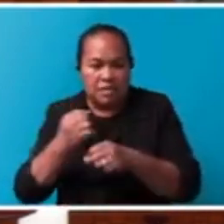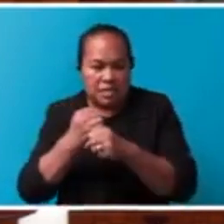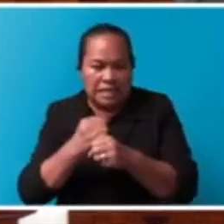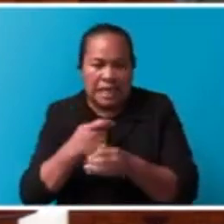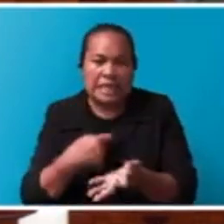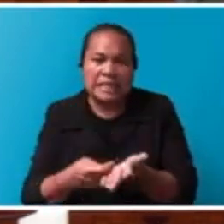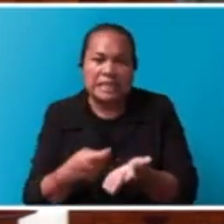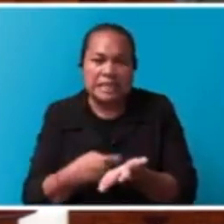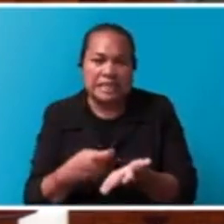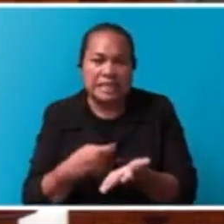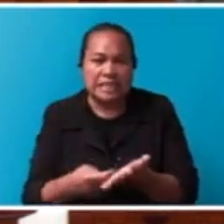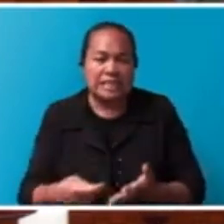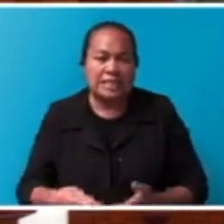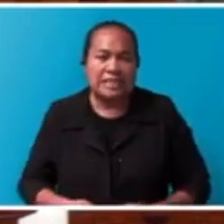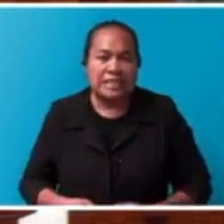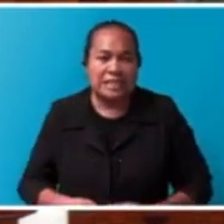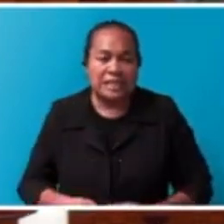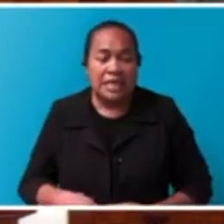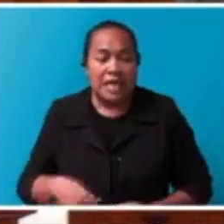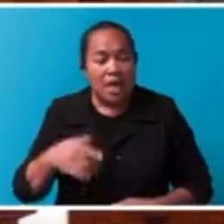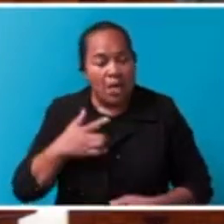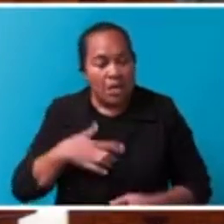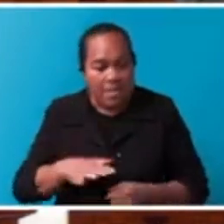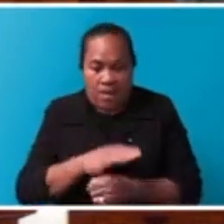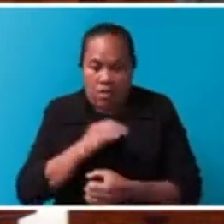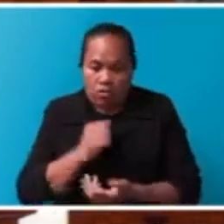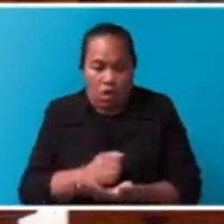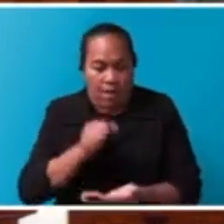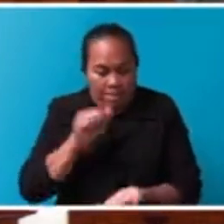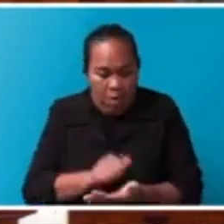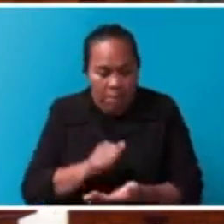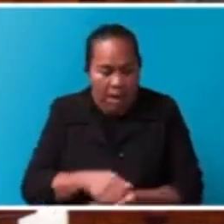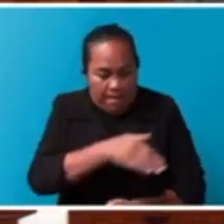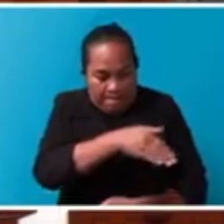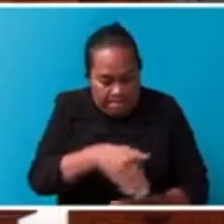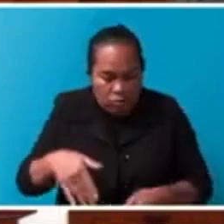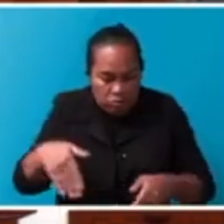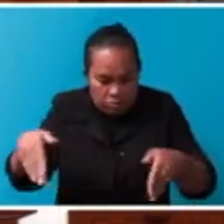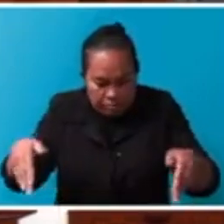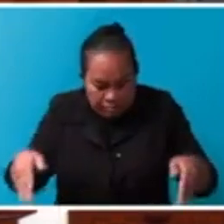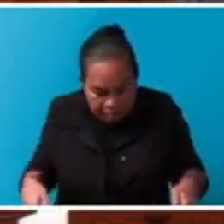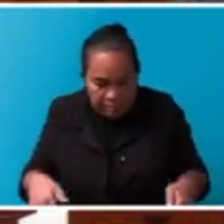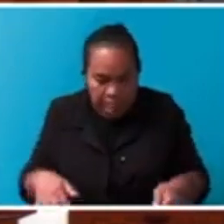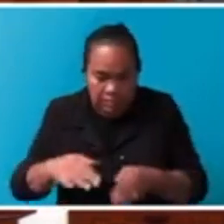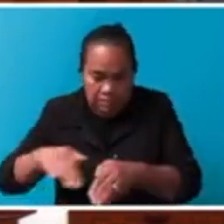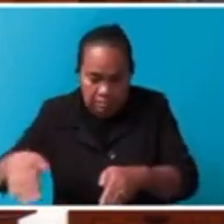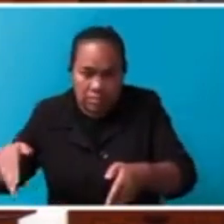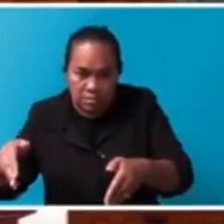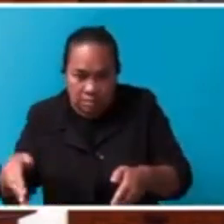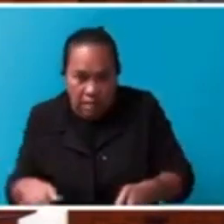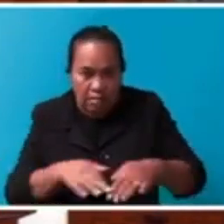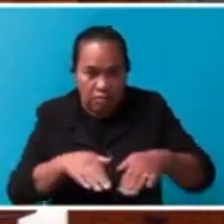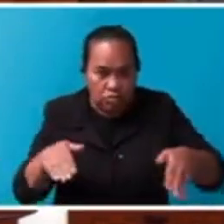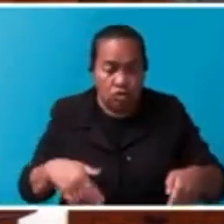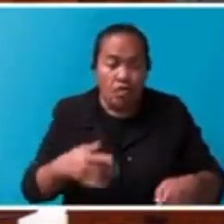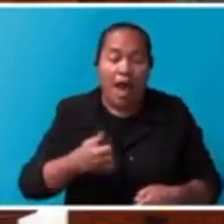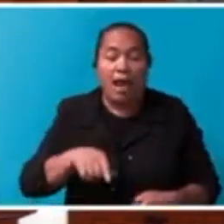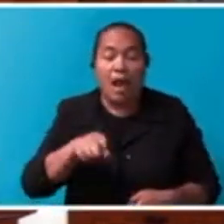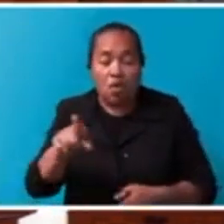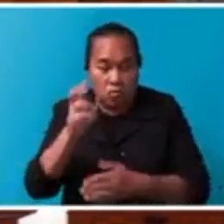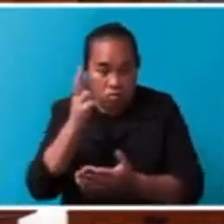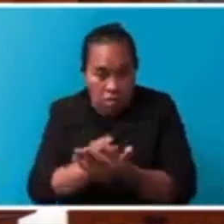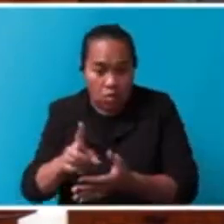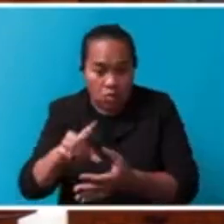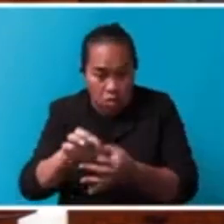conditions, ensure proper boundary demarcations, and allow landowners to receive their